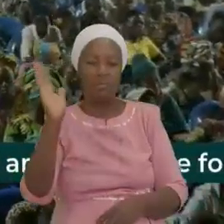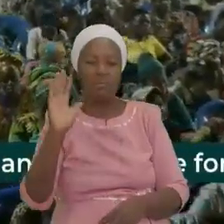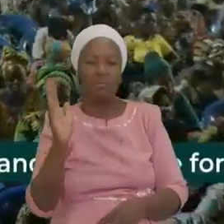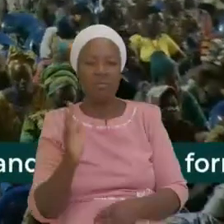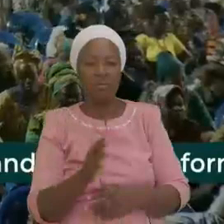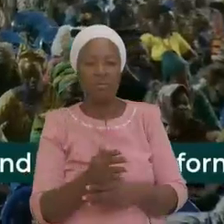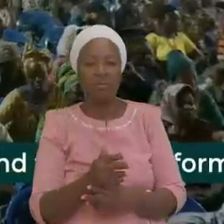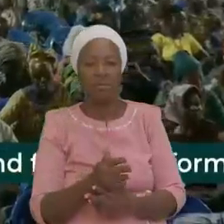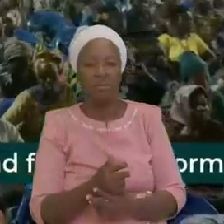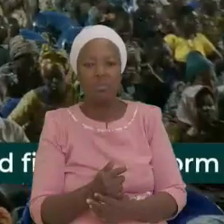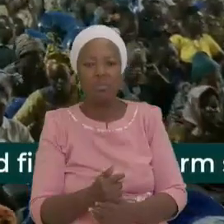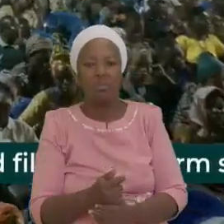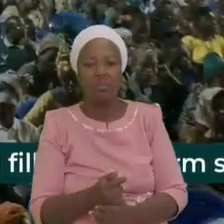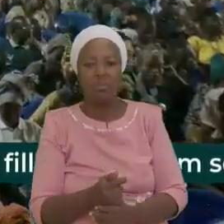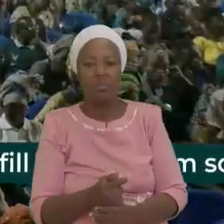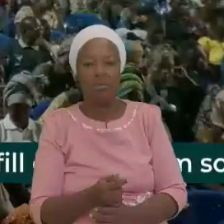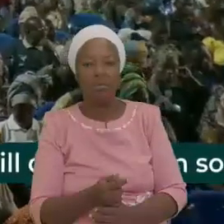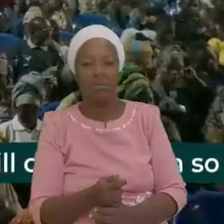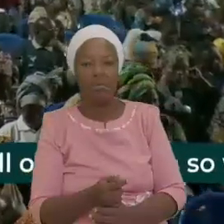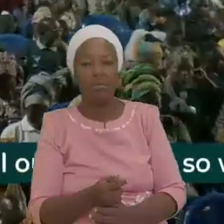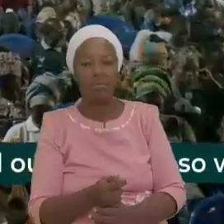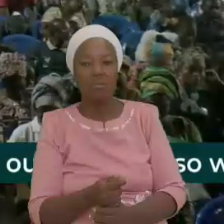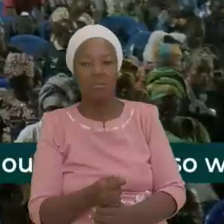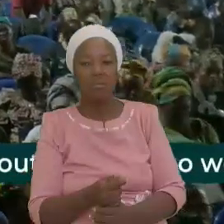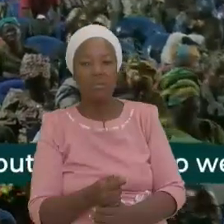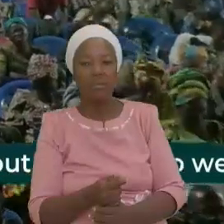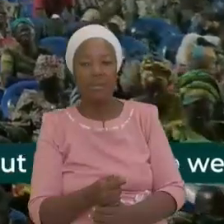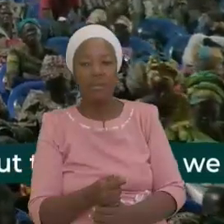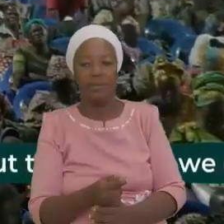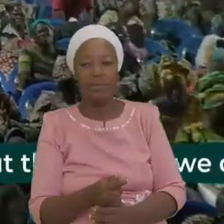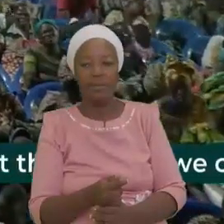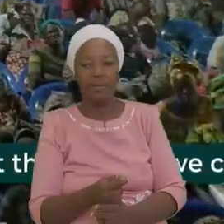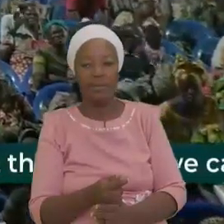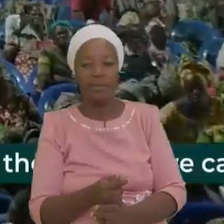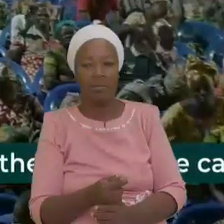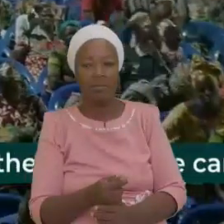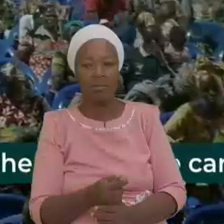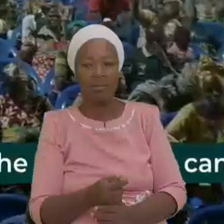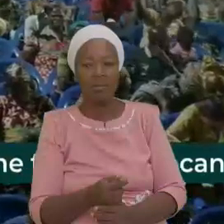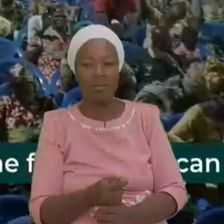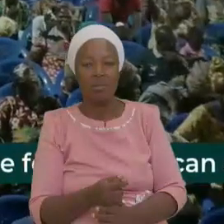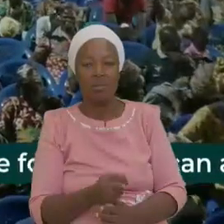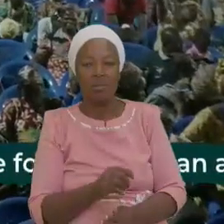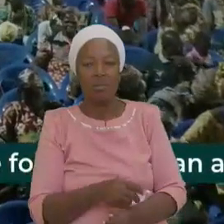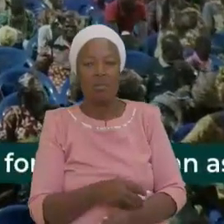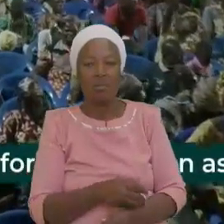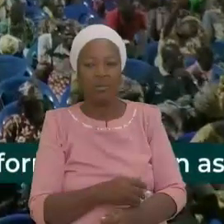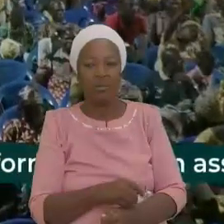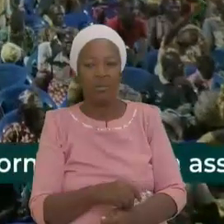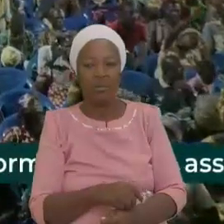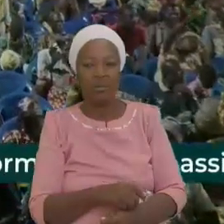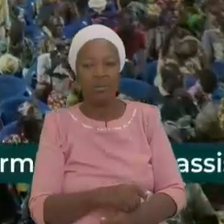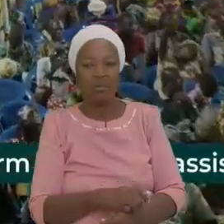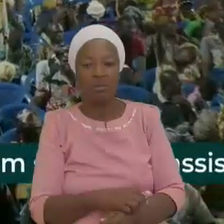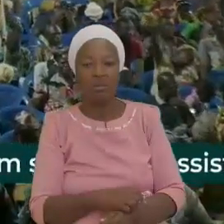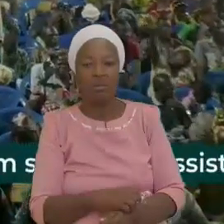vous devez rester avec les malades, savoir que l'heure des merveilles, des